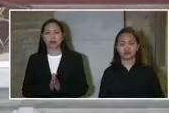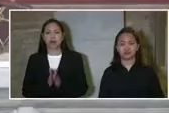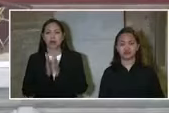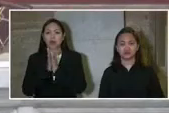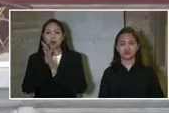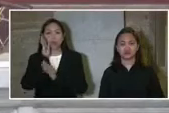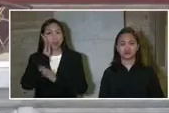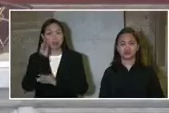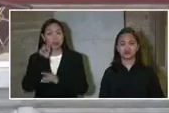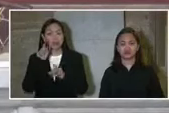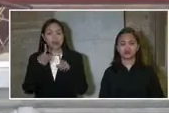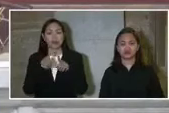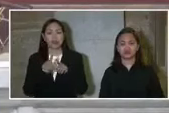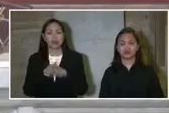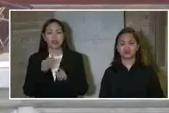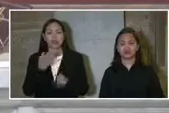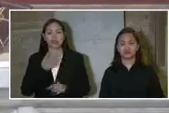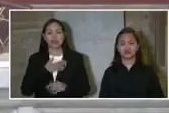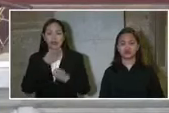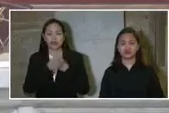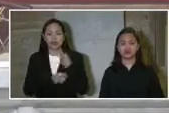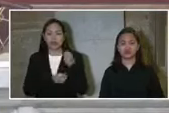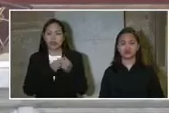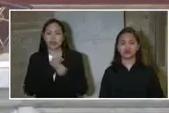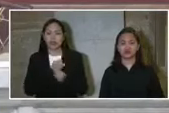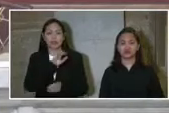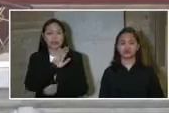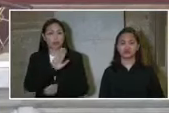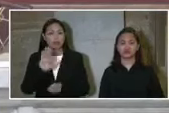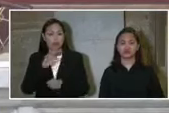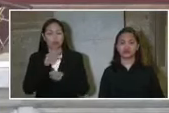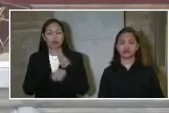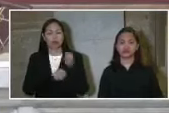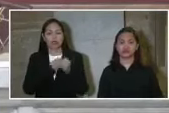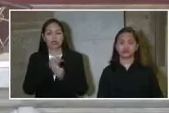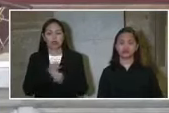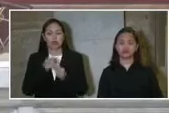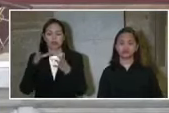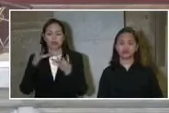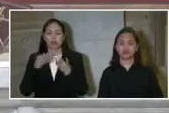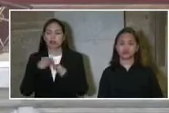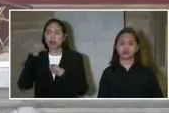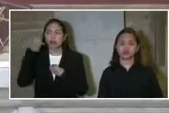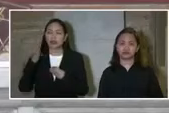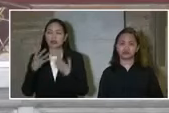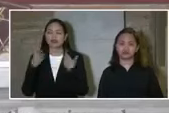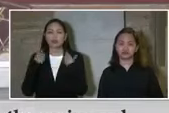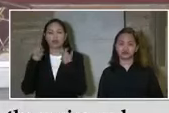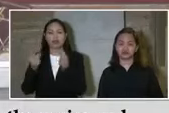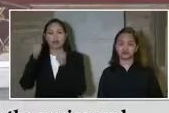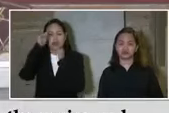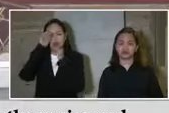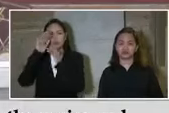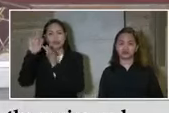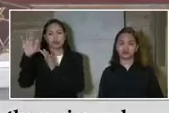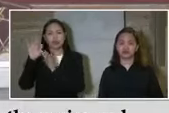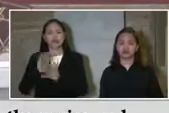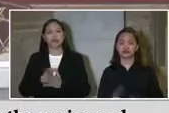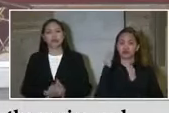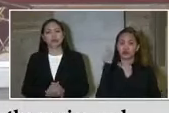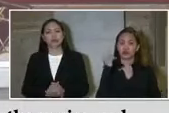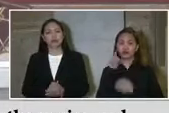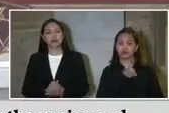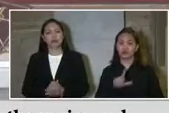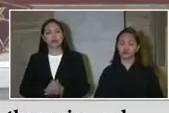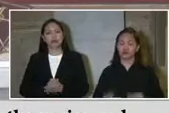Pray, my dear brothers and sisters, that my sacrifice and yours may be acceptable to God, the Almighty Father. May the